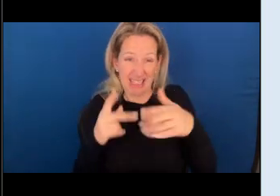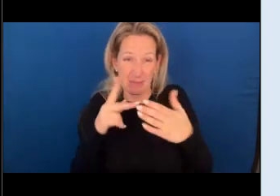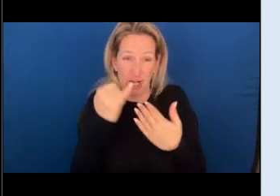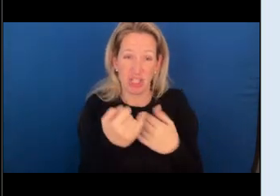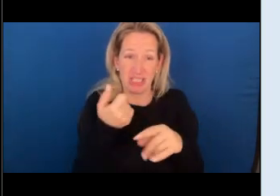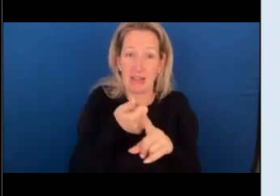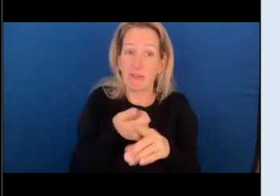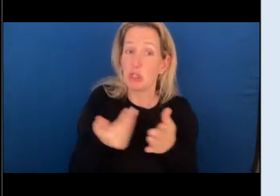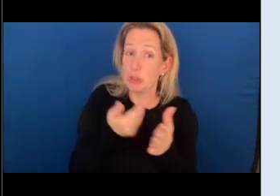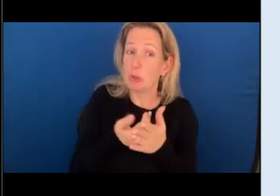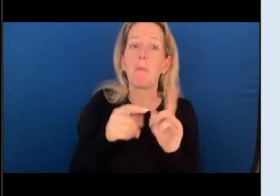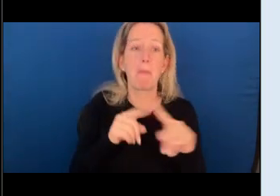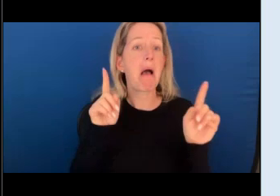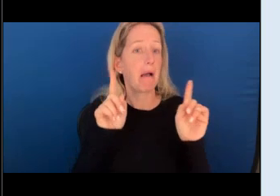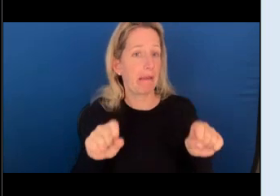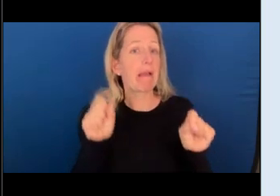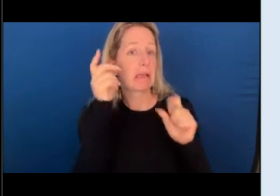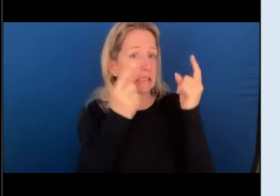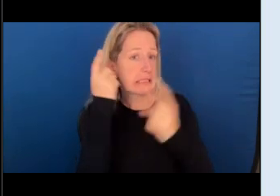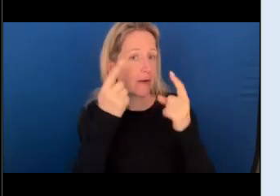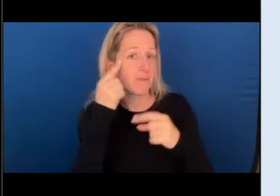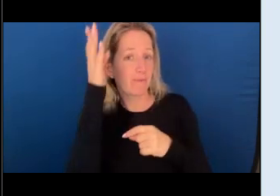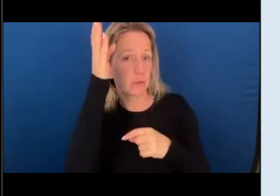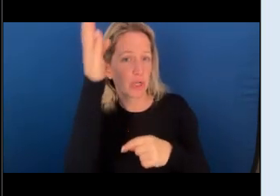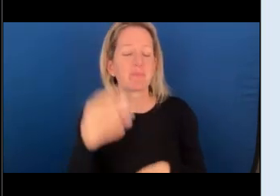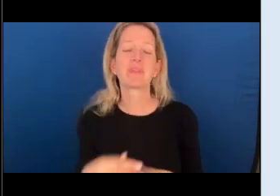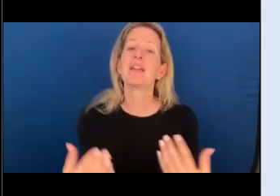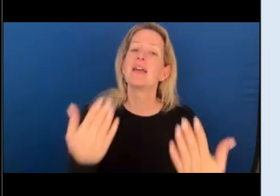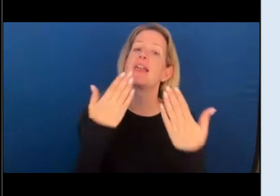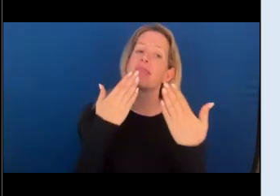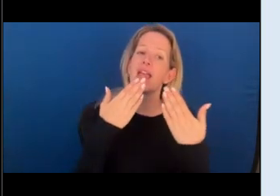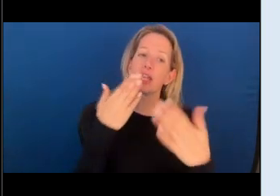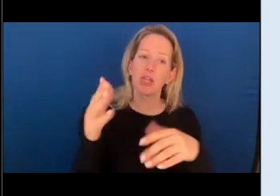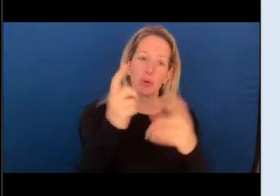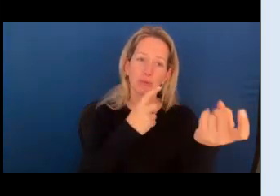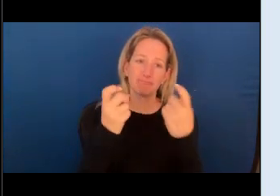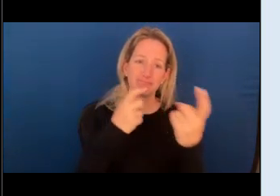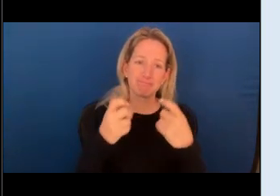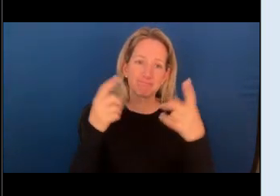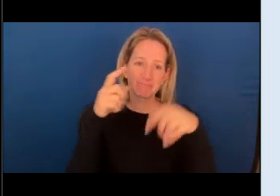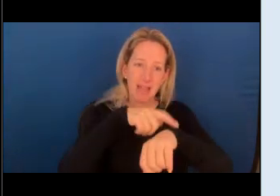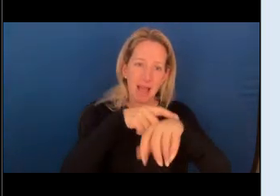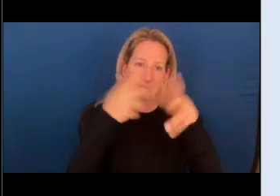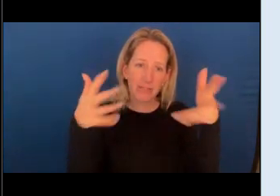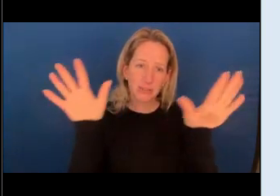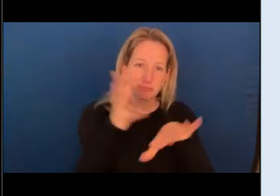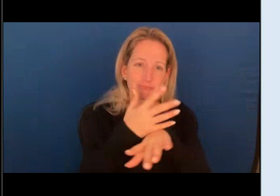the future. Thank you. Thank you, Joseph. That's all the time we have for questions. Thank you.